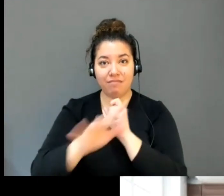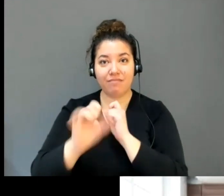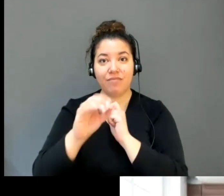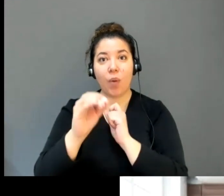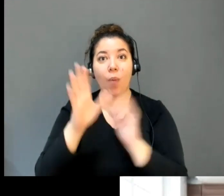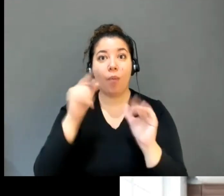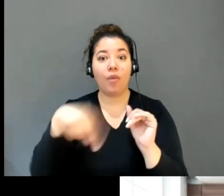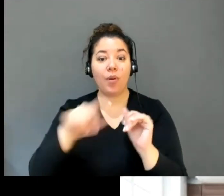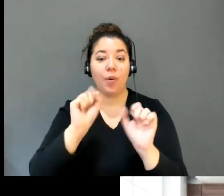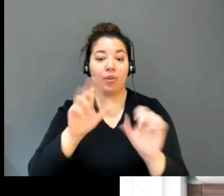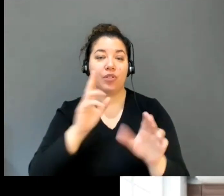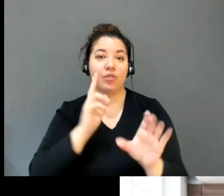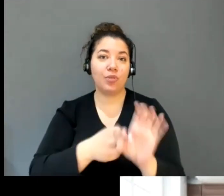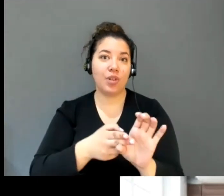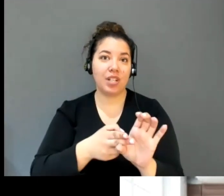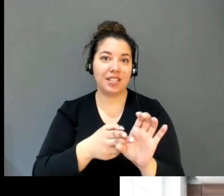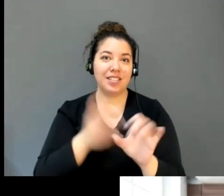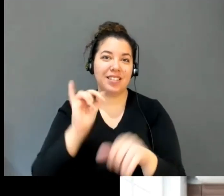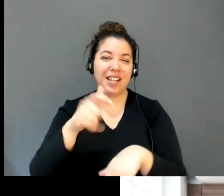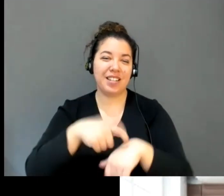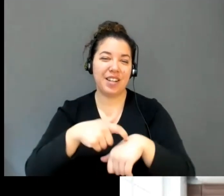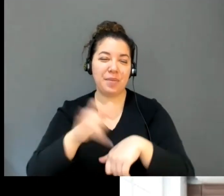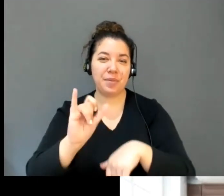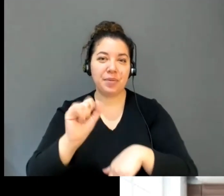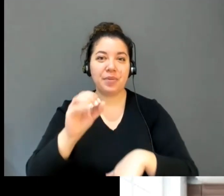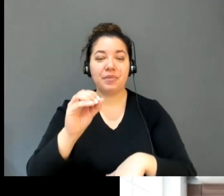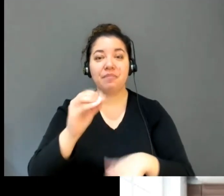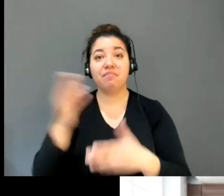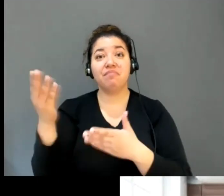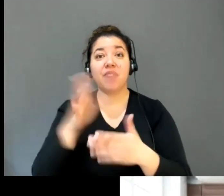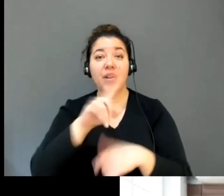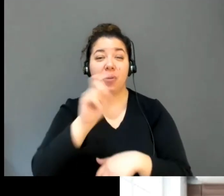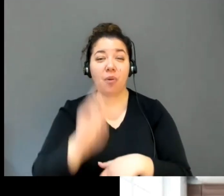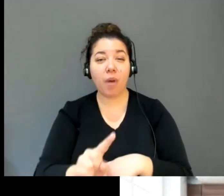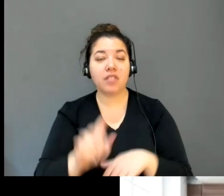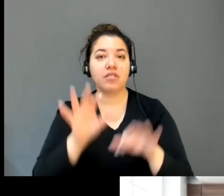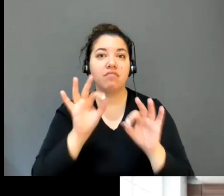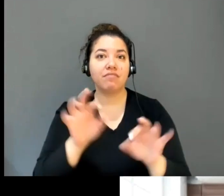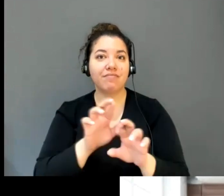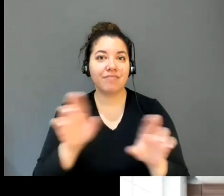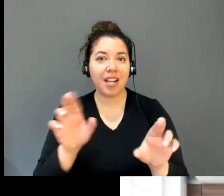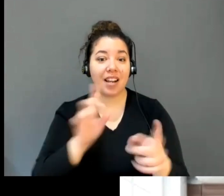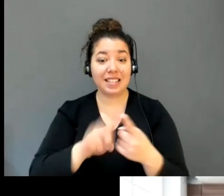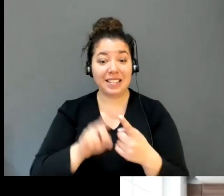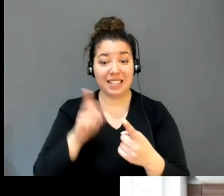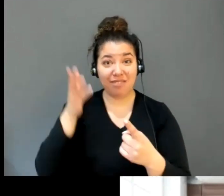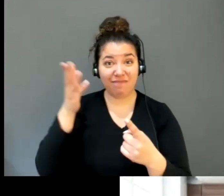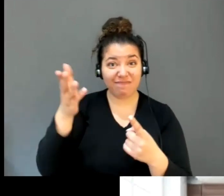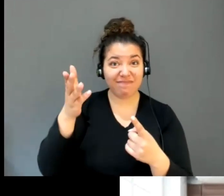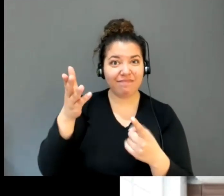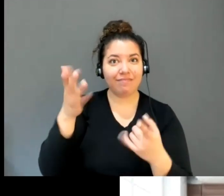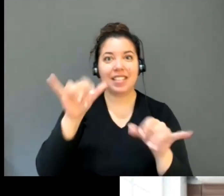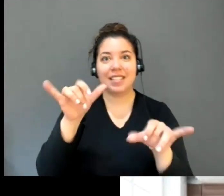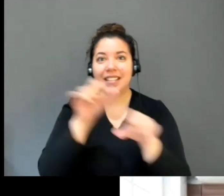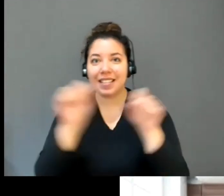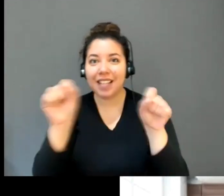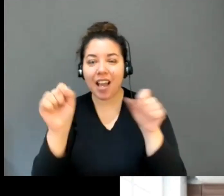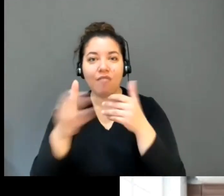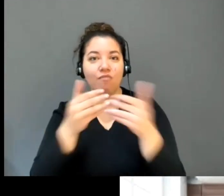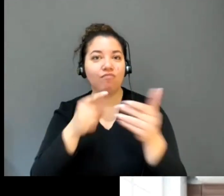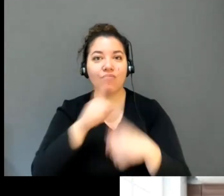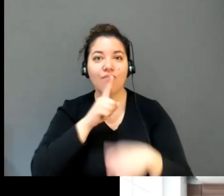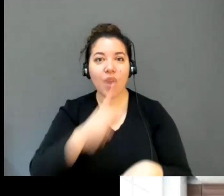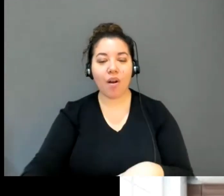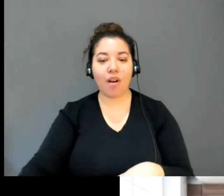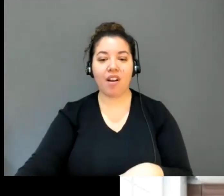then for another great conversation. Bring lots of good questions. Until then, stay safe out there wherever